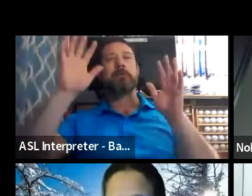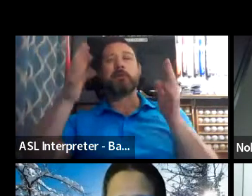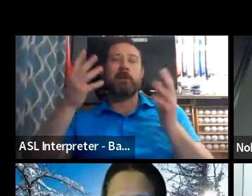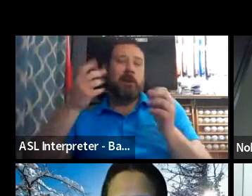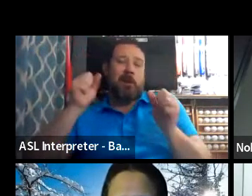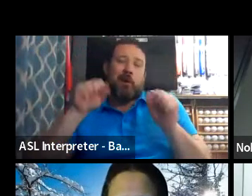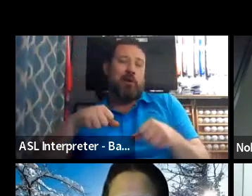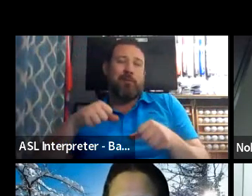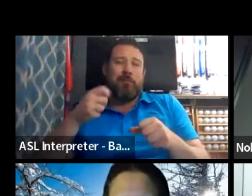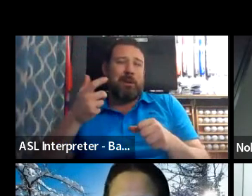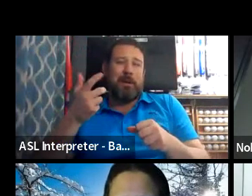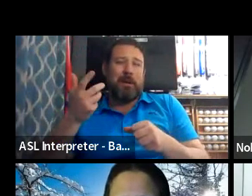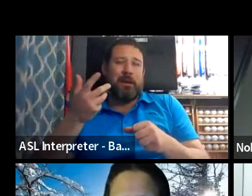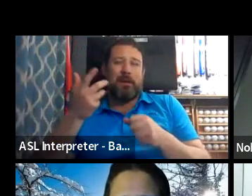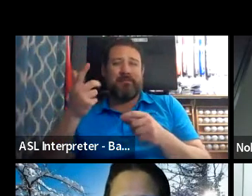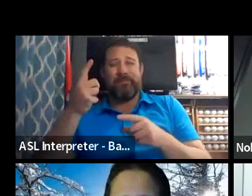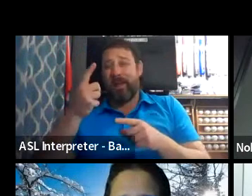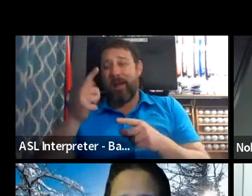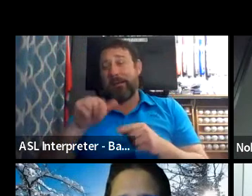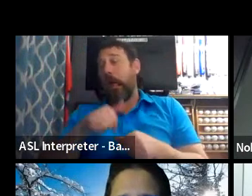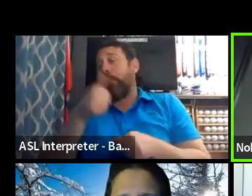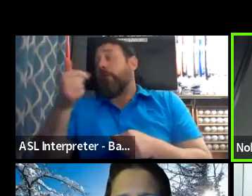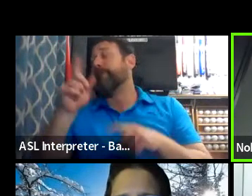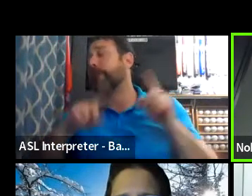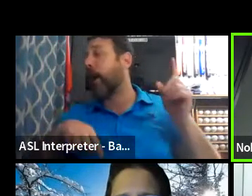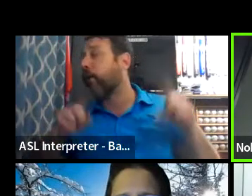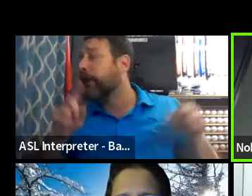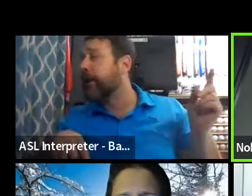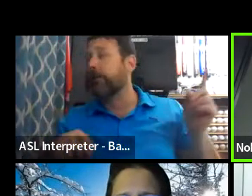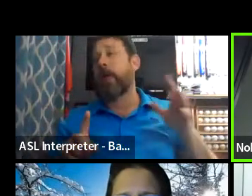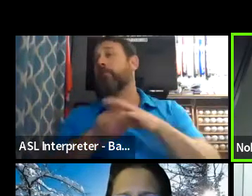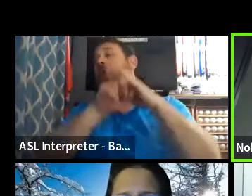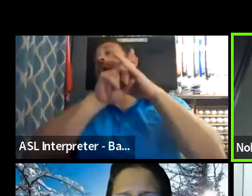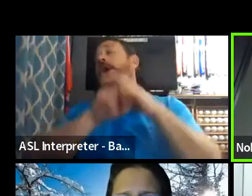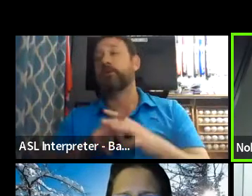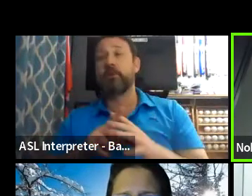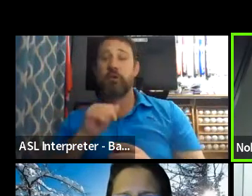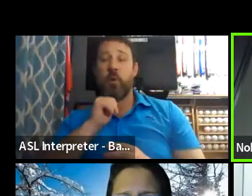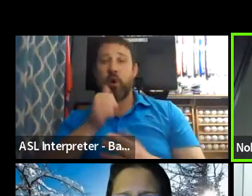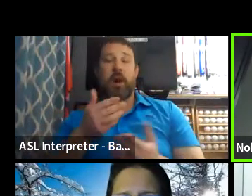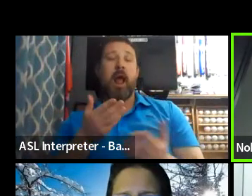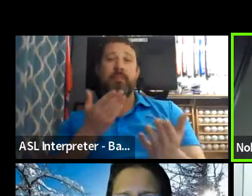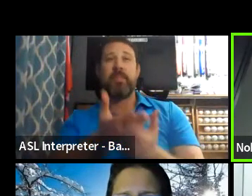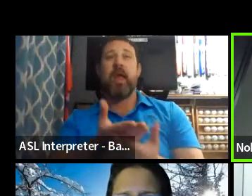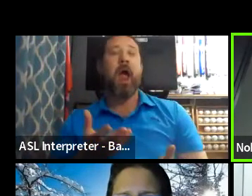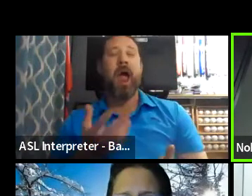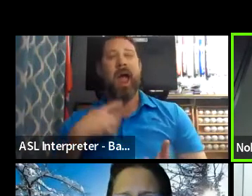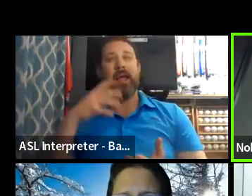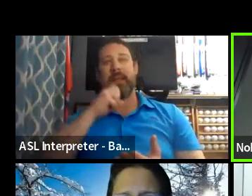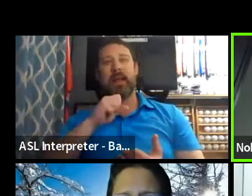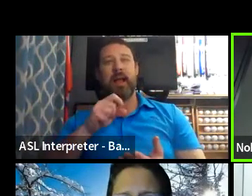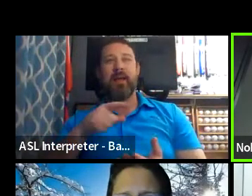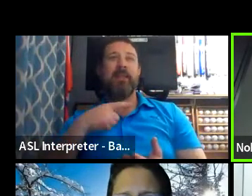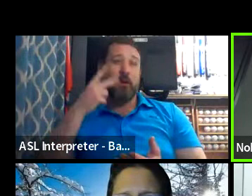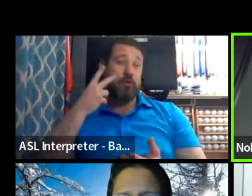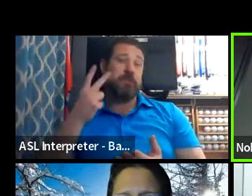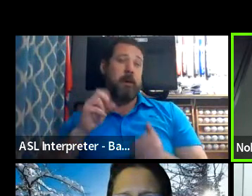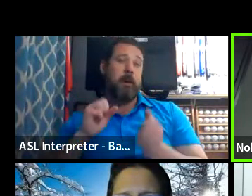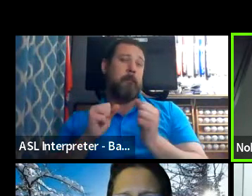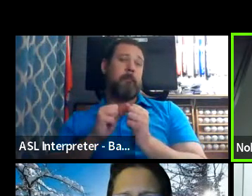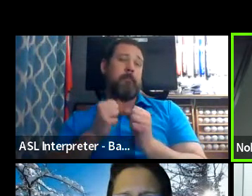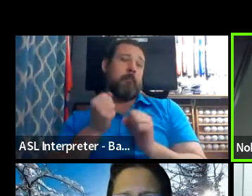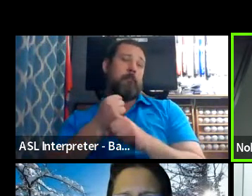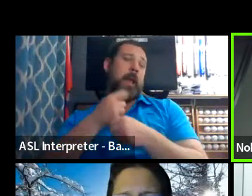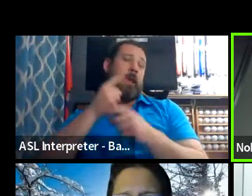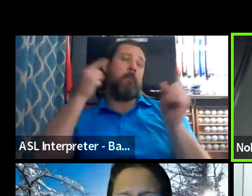potential for a concerning variant to arise that causes. So we're not quite more there fear. yet, probably. I guess I mean, I think you just made the point that I guess I was trying